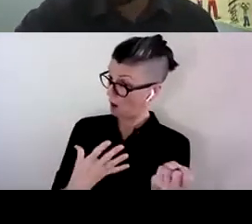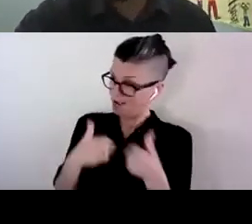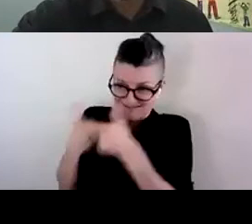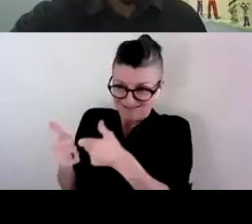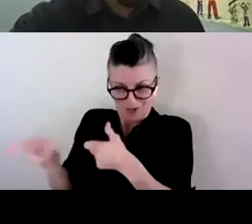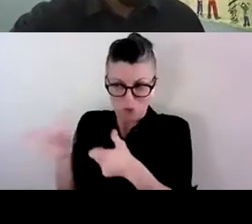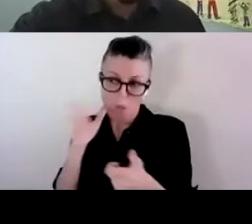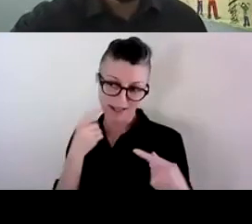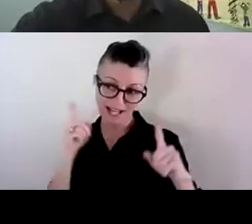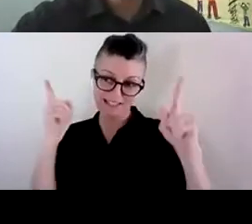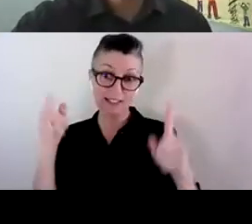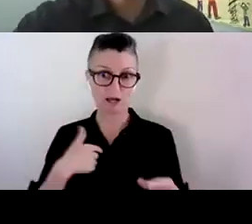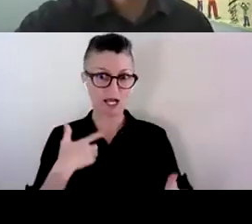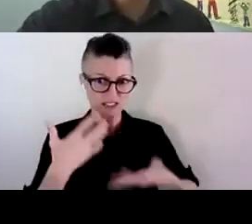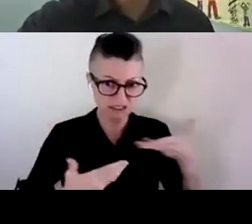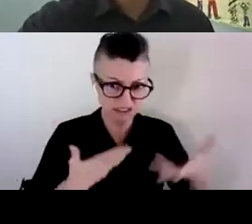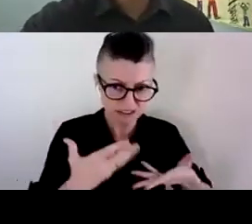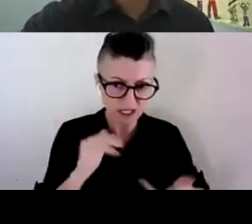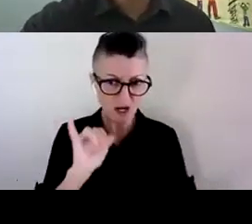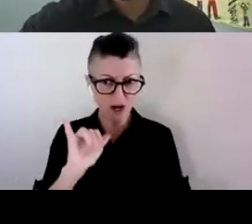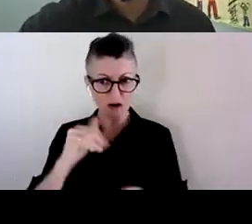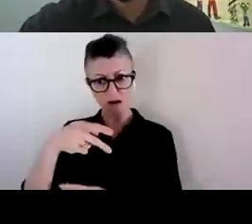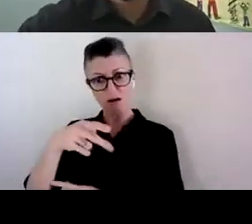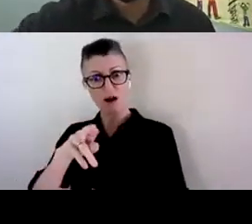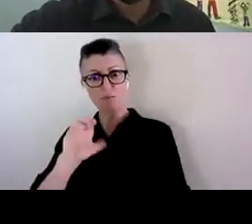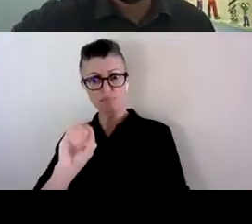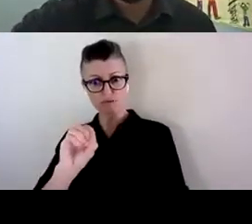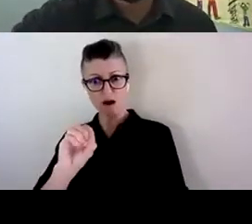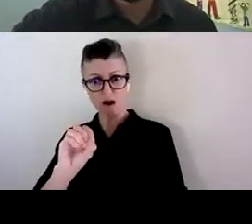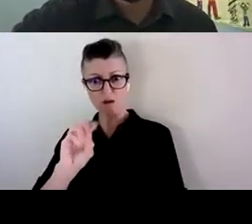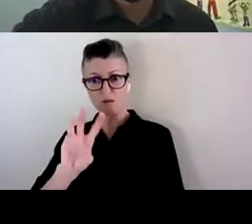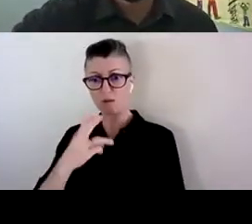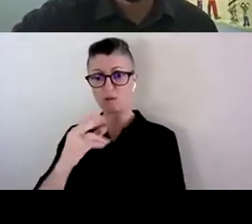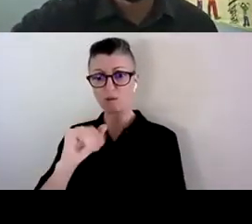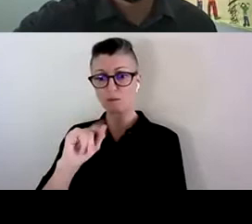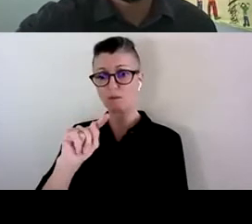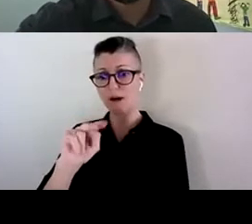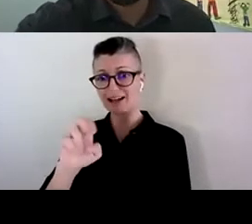and many of us have come to believe that pro-whiteness is required to survive.